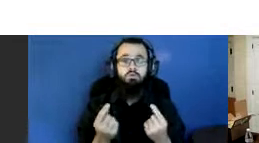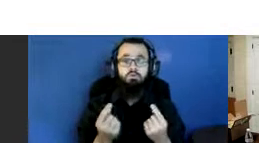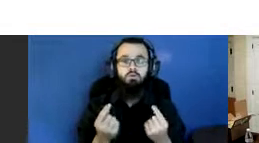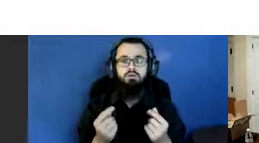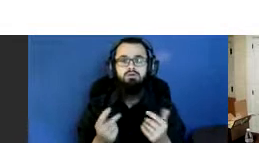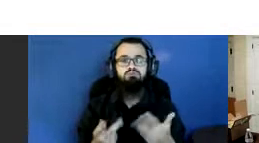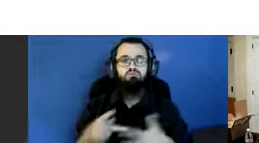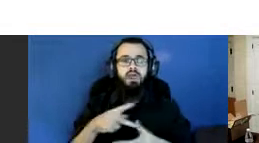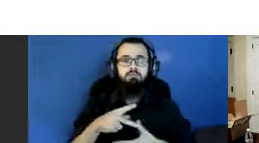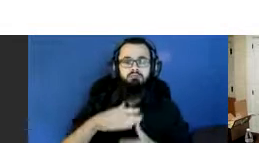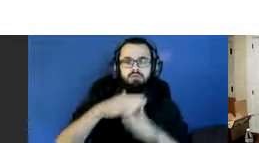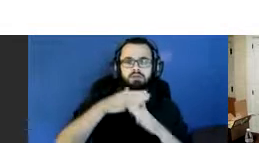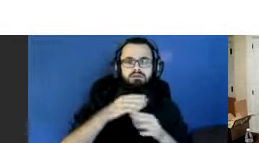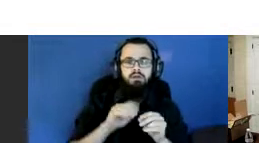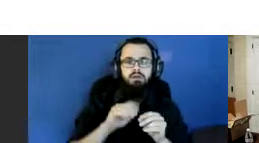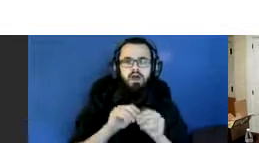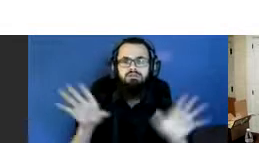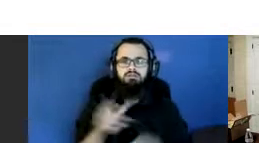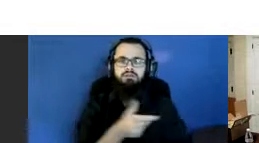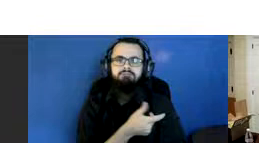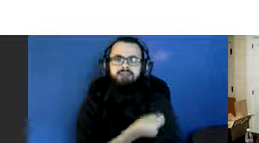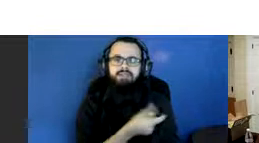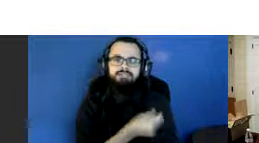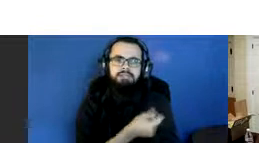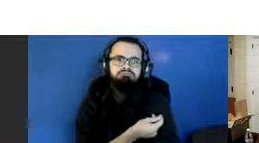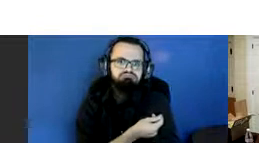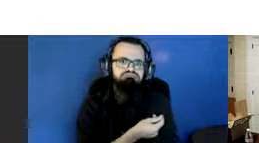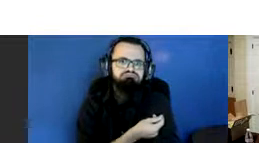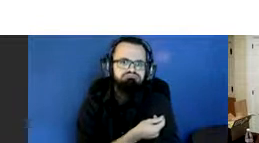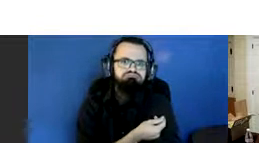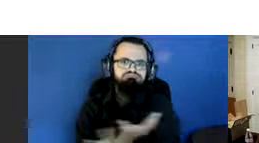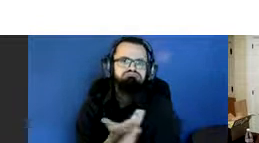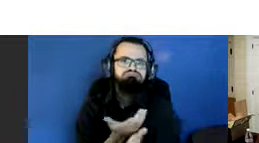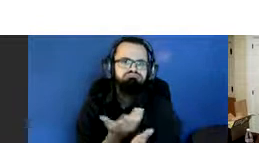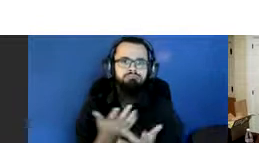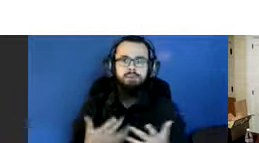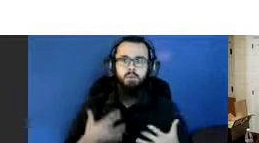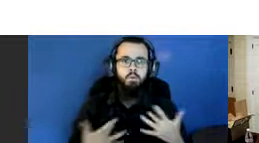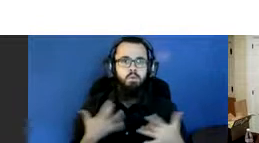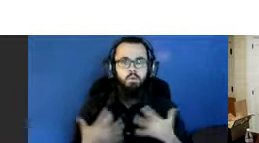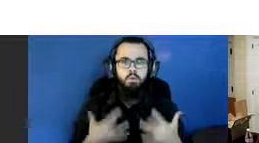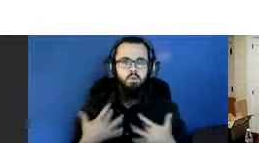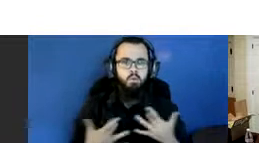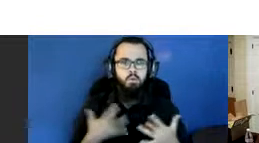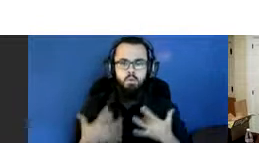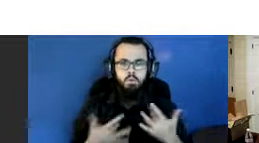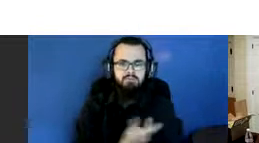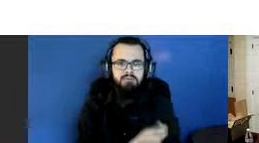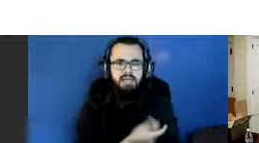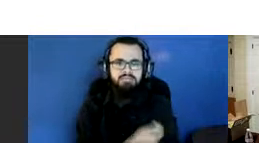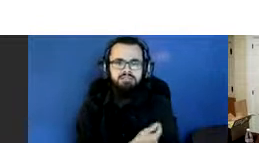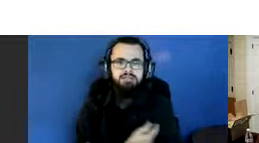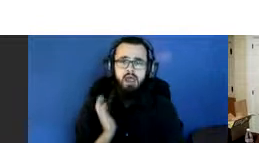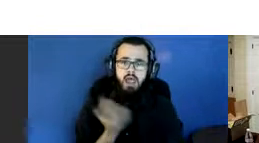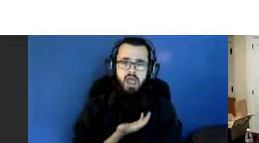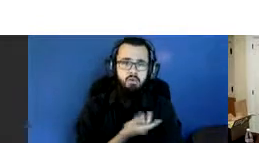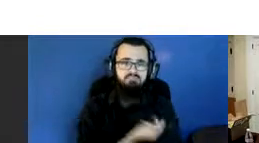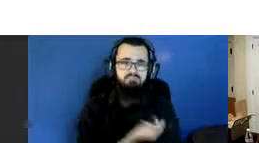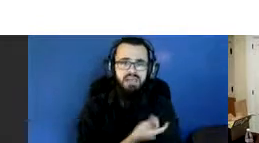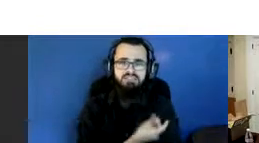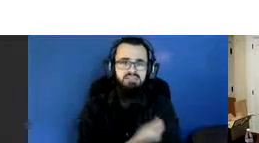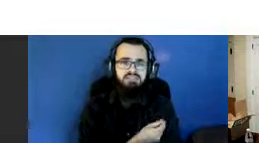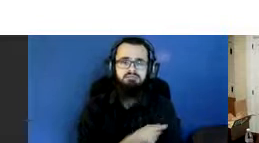vaccination, is one of the things that we're really excited about. We have an incredible set of vaccines that are effective.